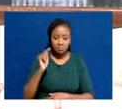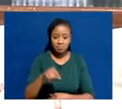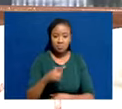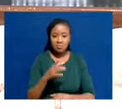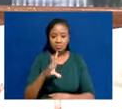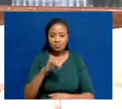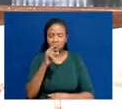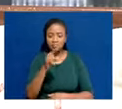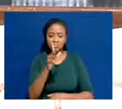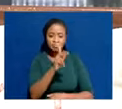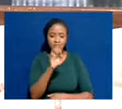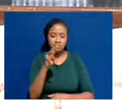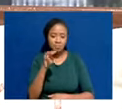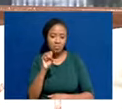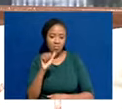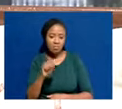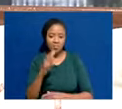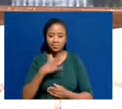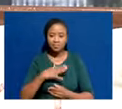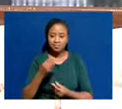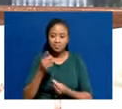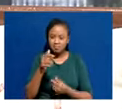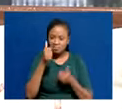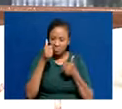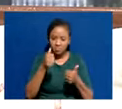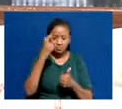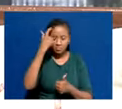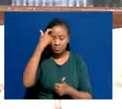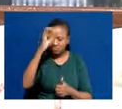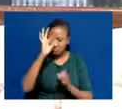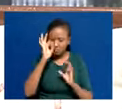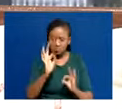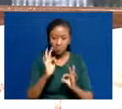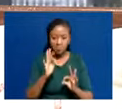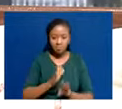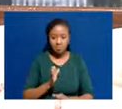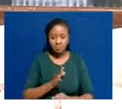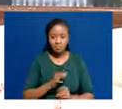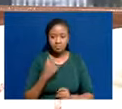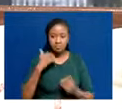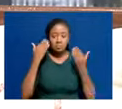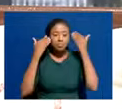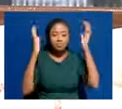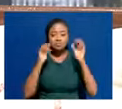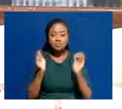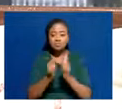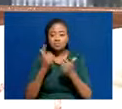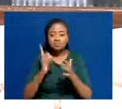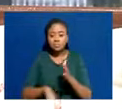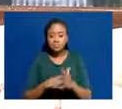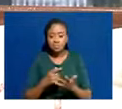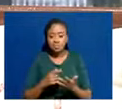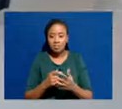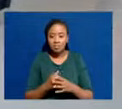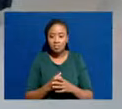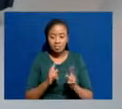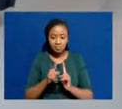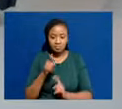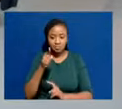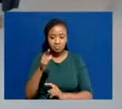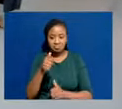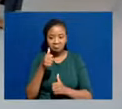Yes. Brilliant lady, by the way. Very smart. Brilliant. I don't know what happened with this story, and I hope the truth comes out. Yeah. But I sat with